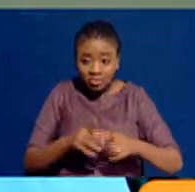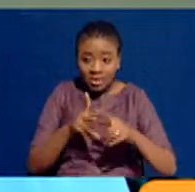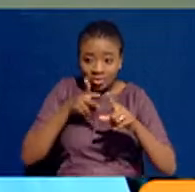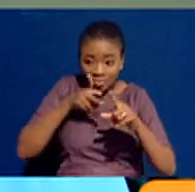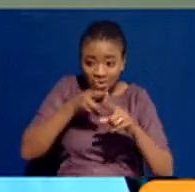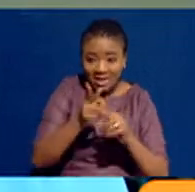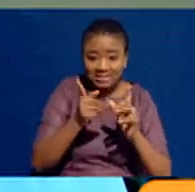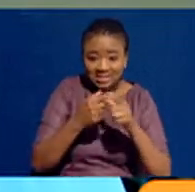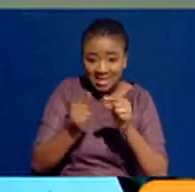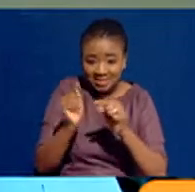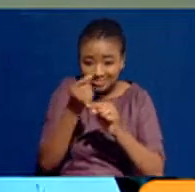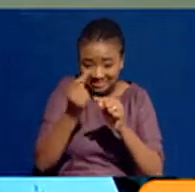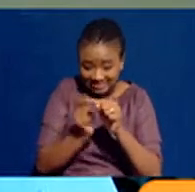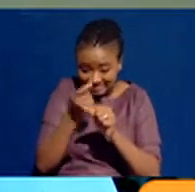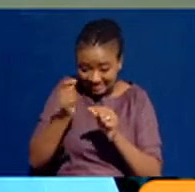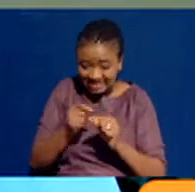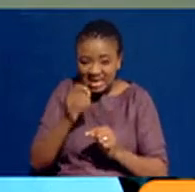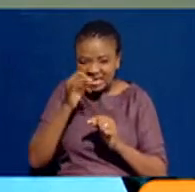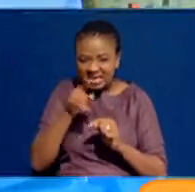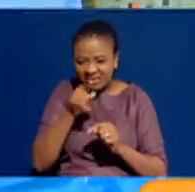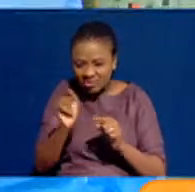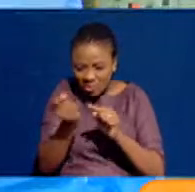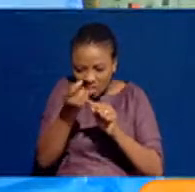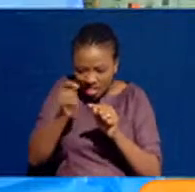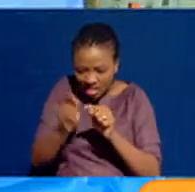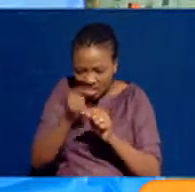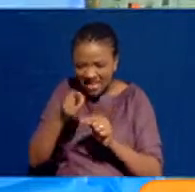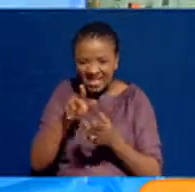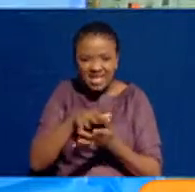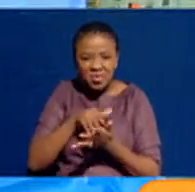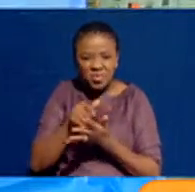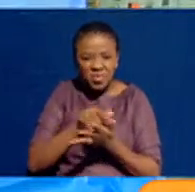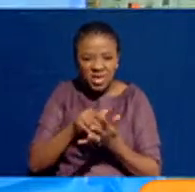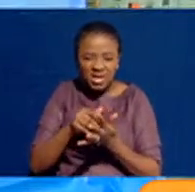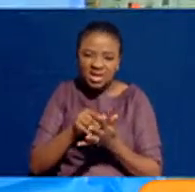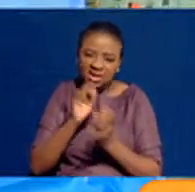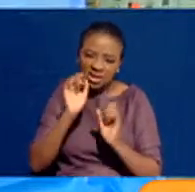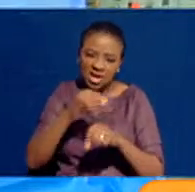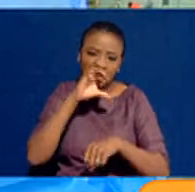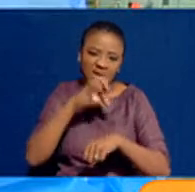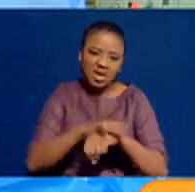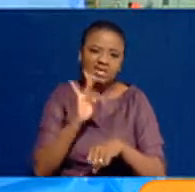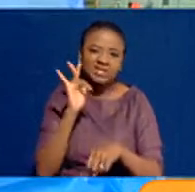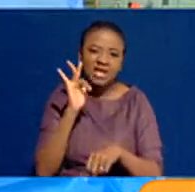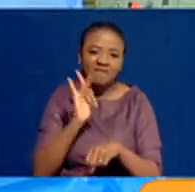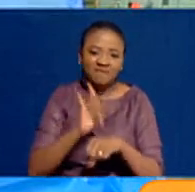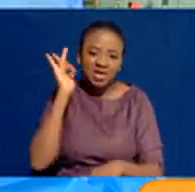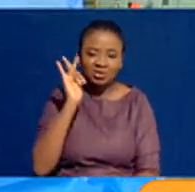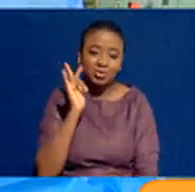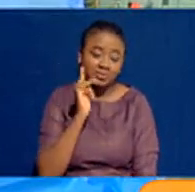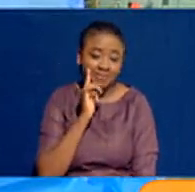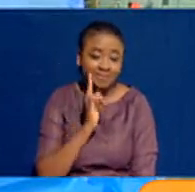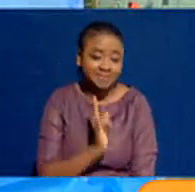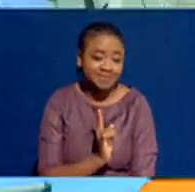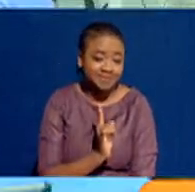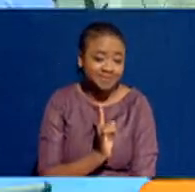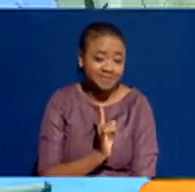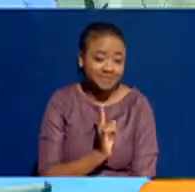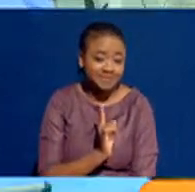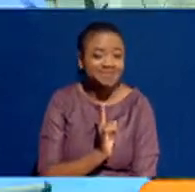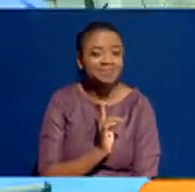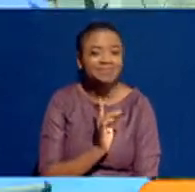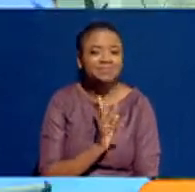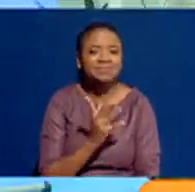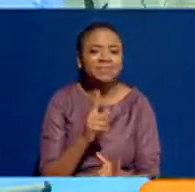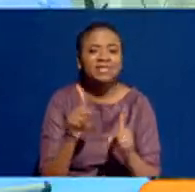you've sealed, if it's weak and the contents leak, they'll get infection and sepsis. So we do, you call it a leak test, just like the